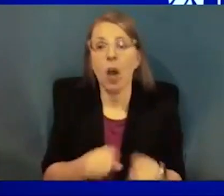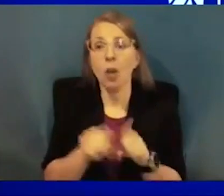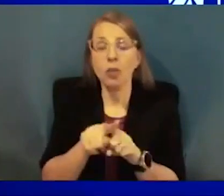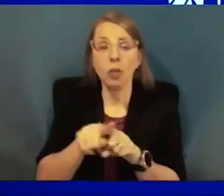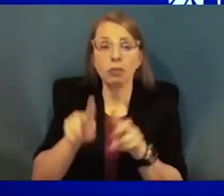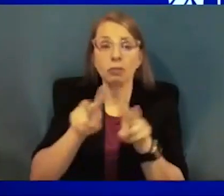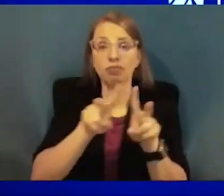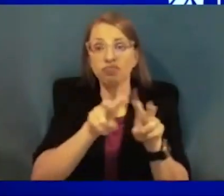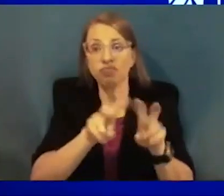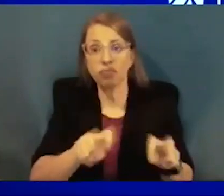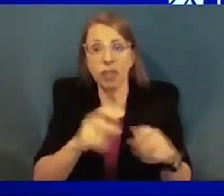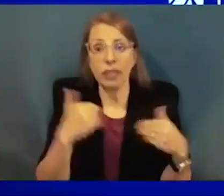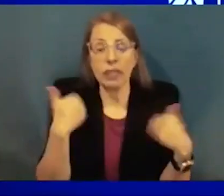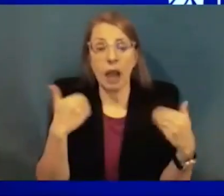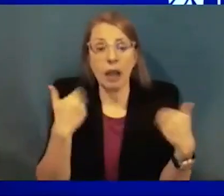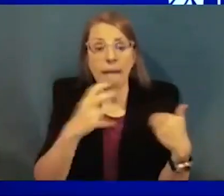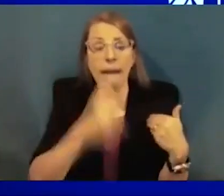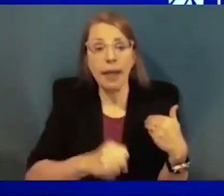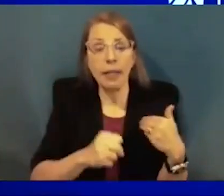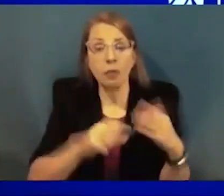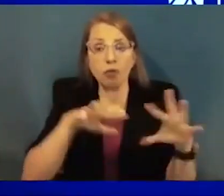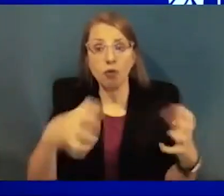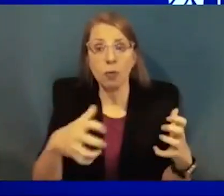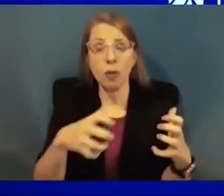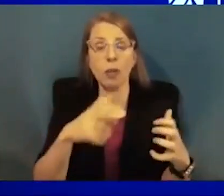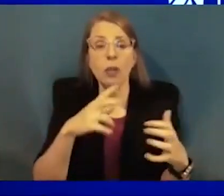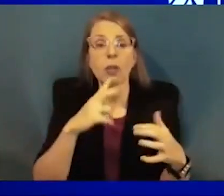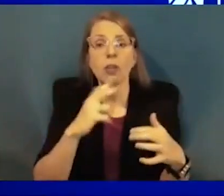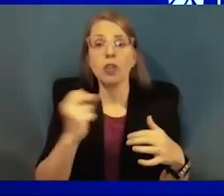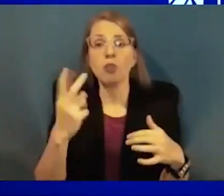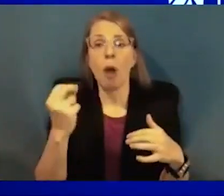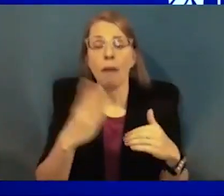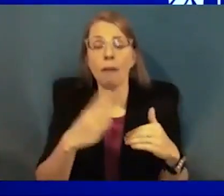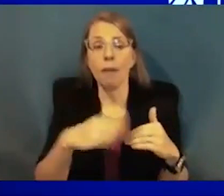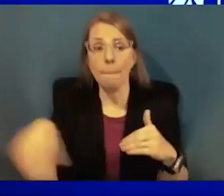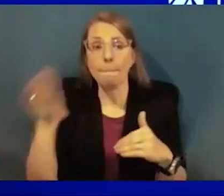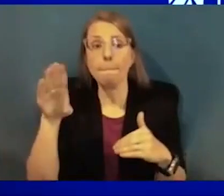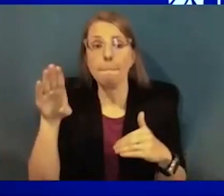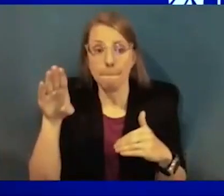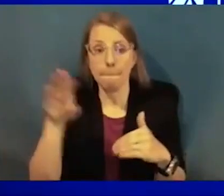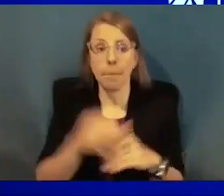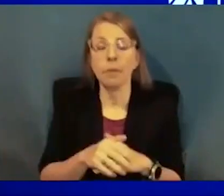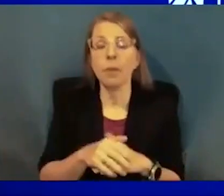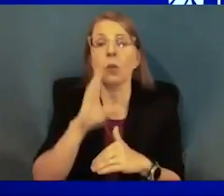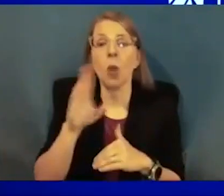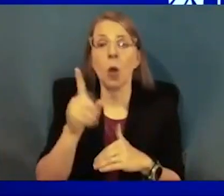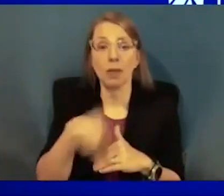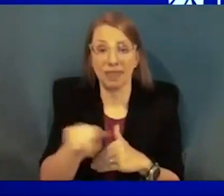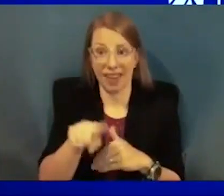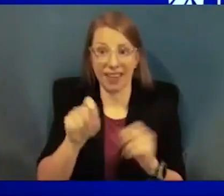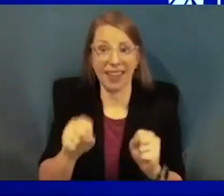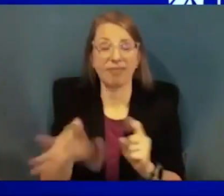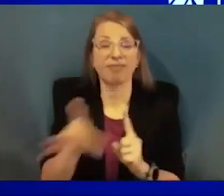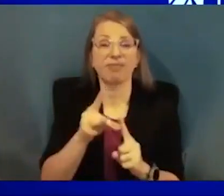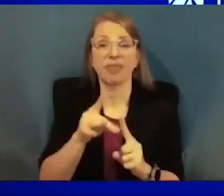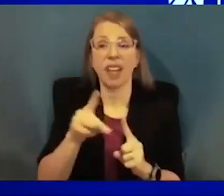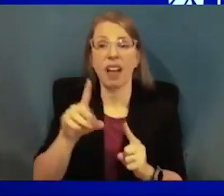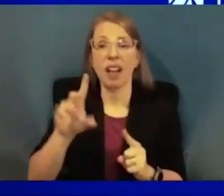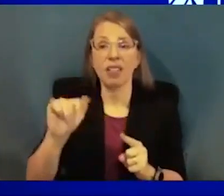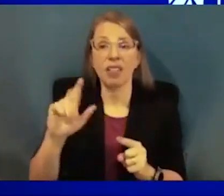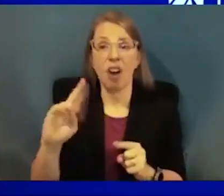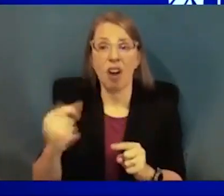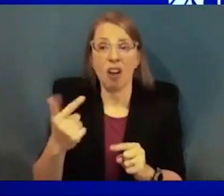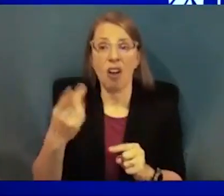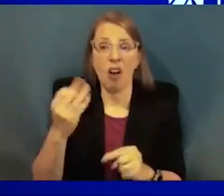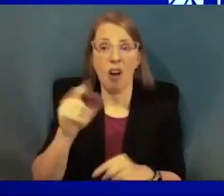younger age groups, 12 and up, we know those kids can get long haul syndrome as well, and this can prevent that in